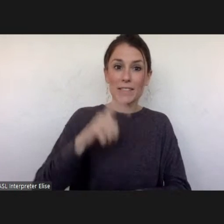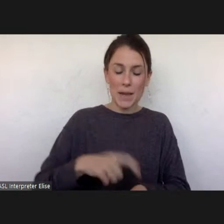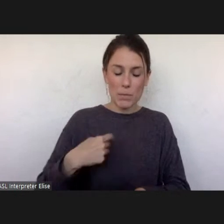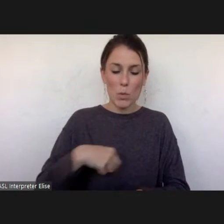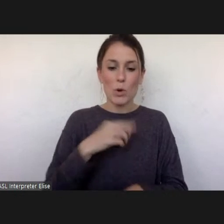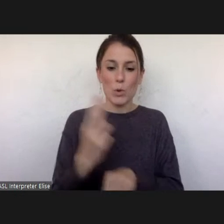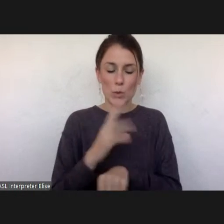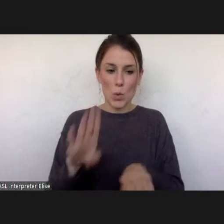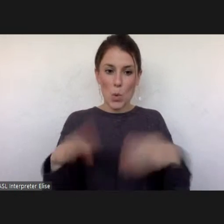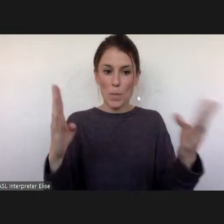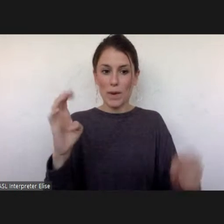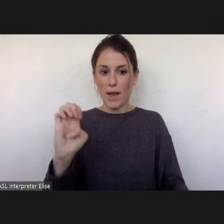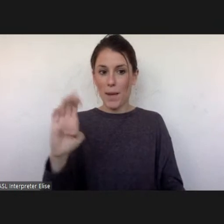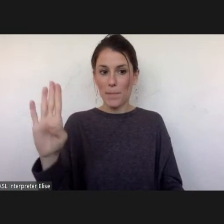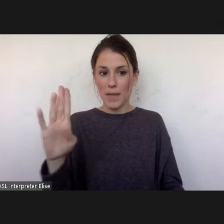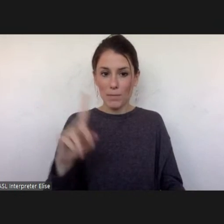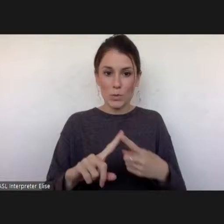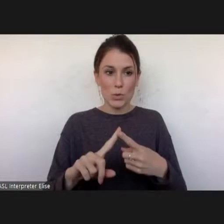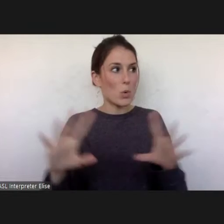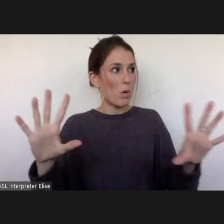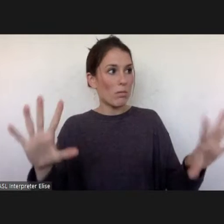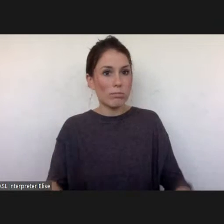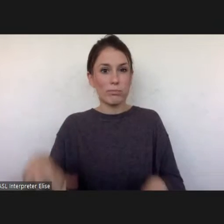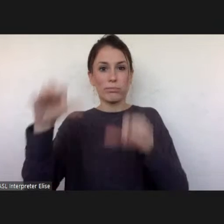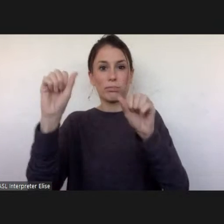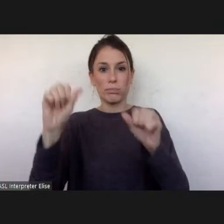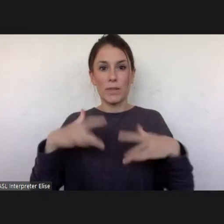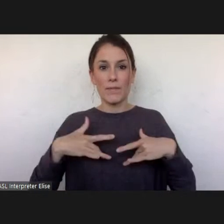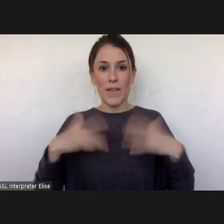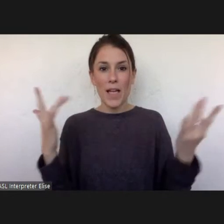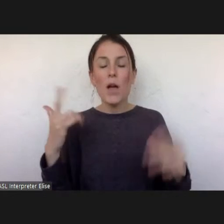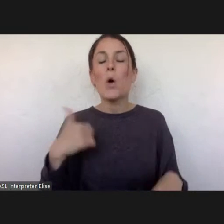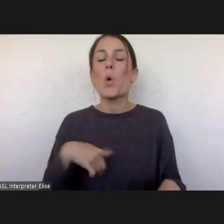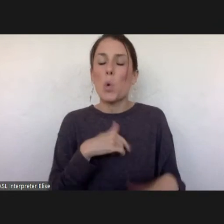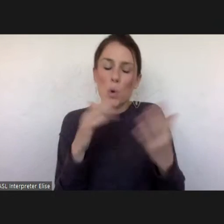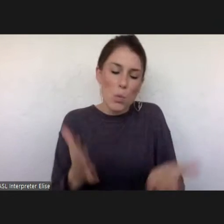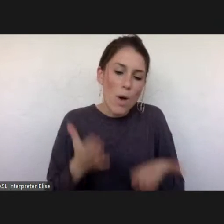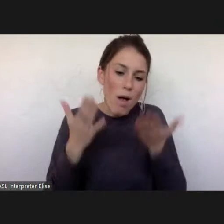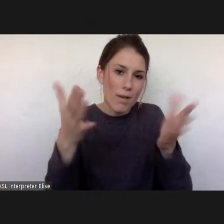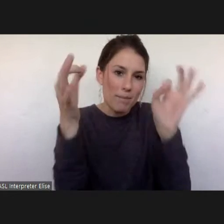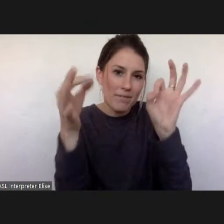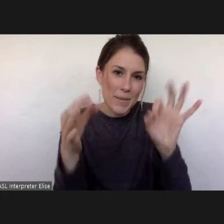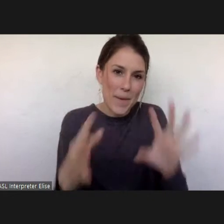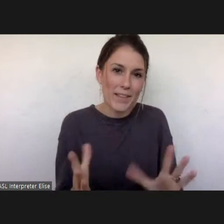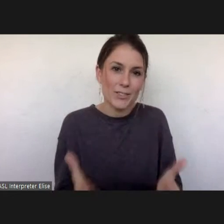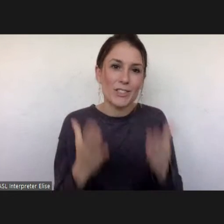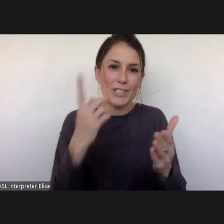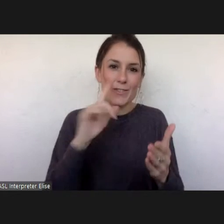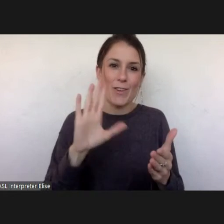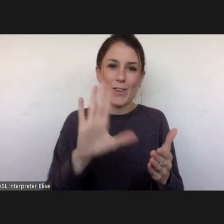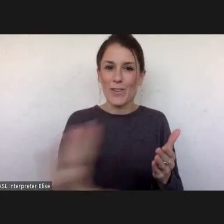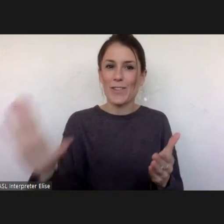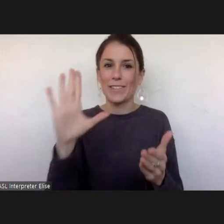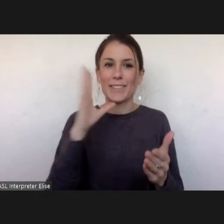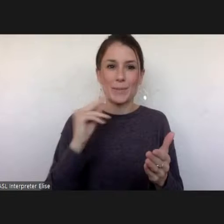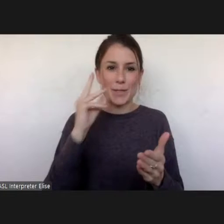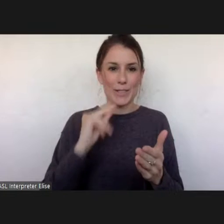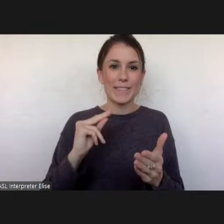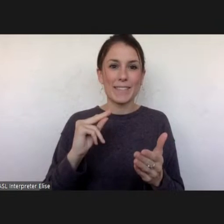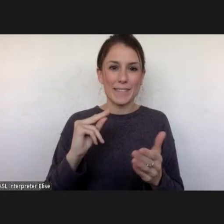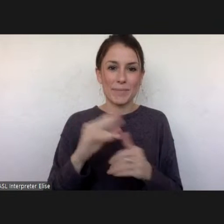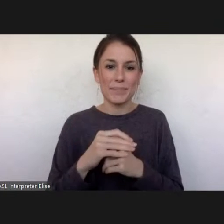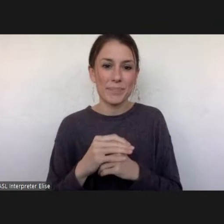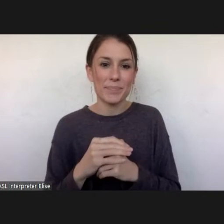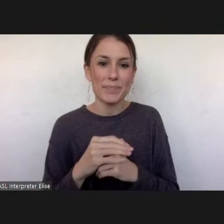Eyebeam to host an event, we welcome suggestions for a smoother experience in the feedback room on the platform.